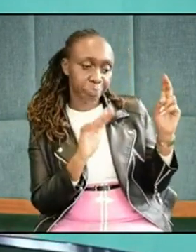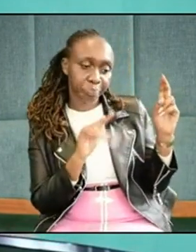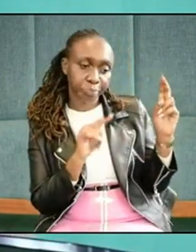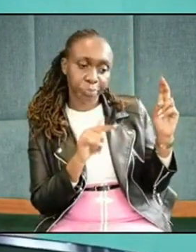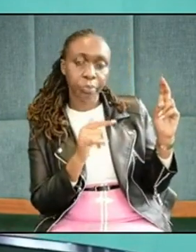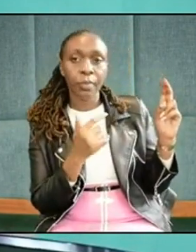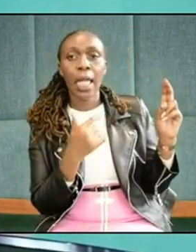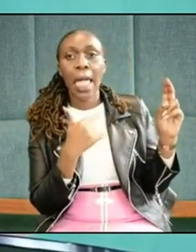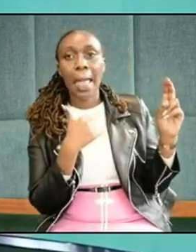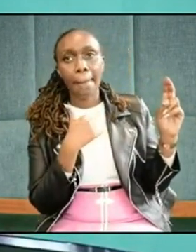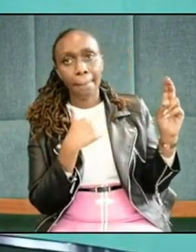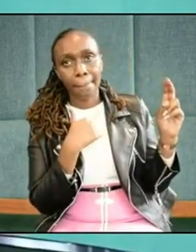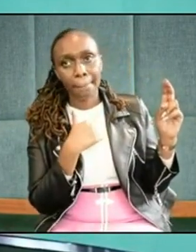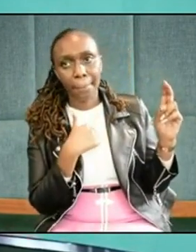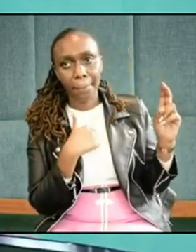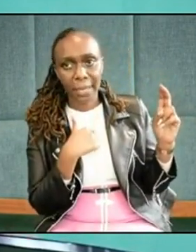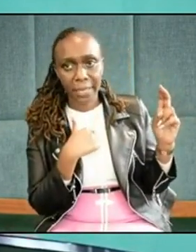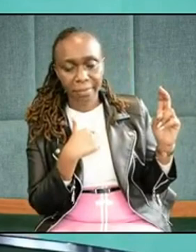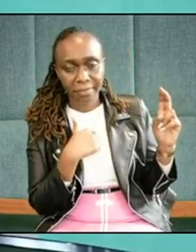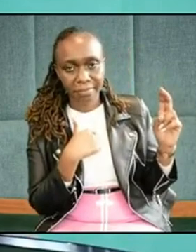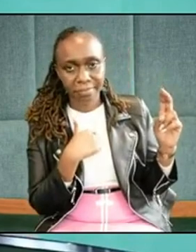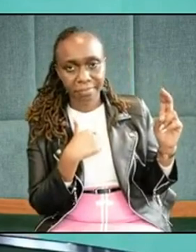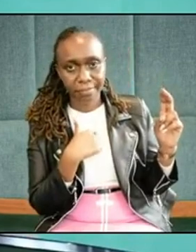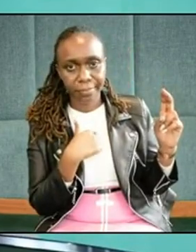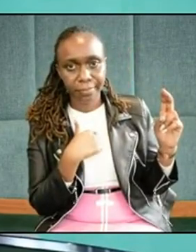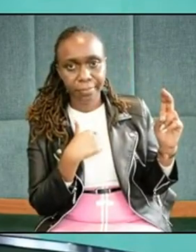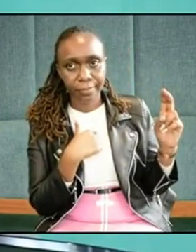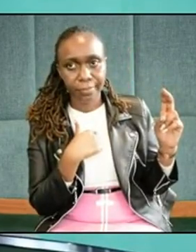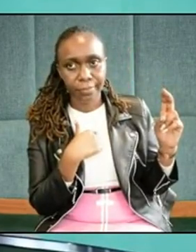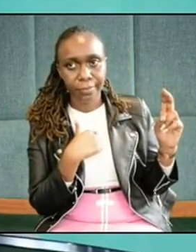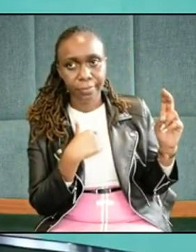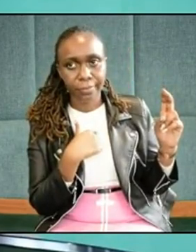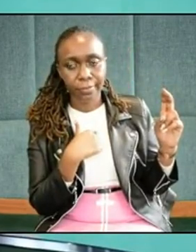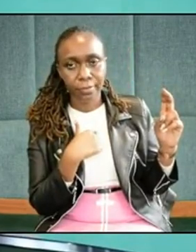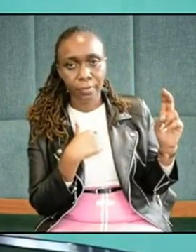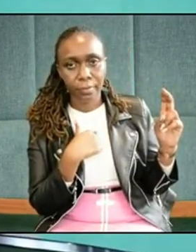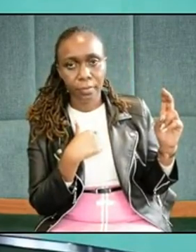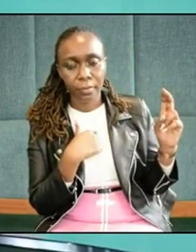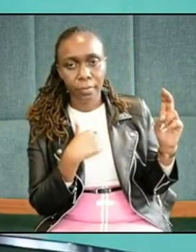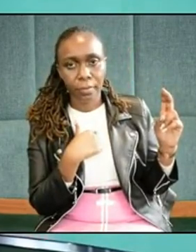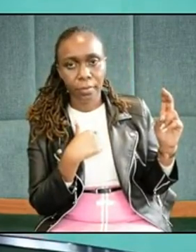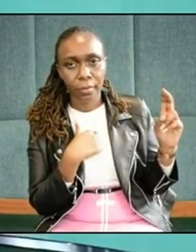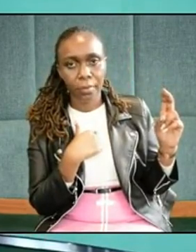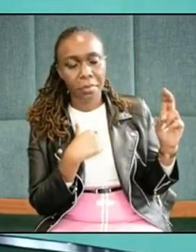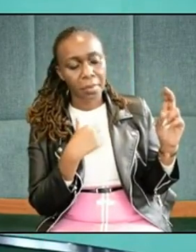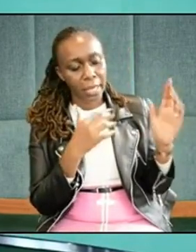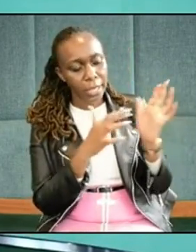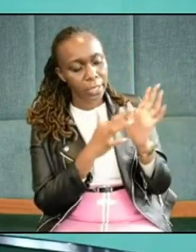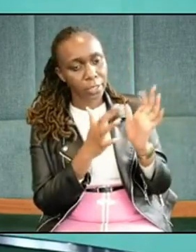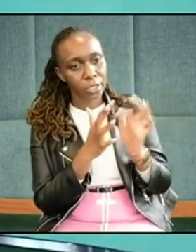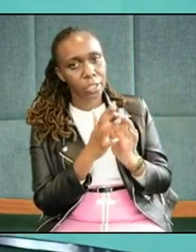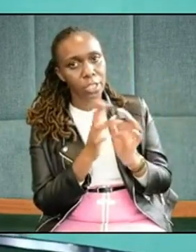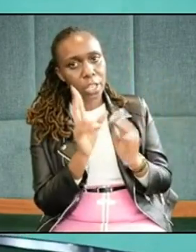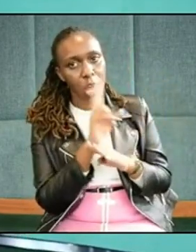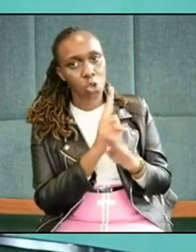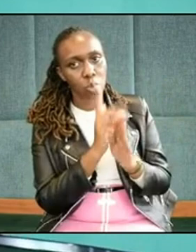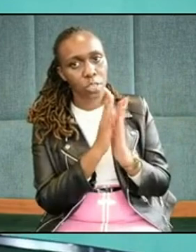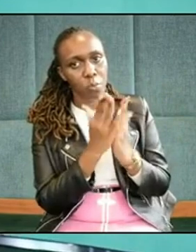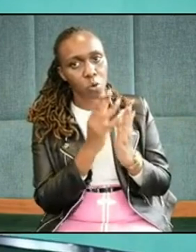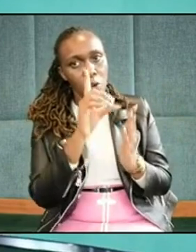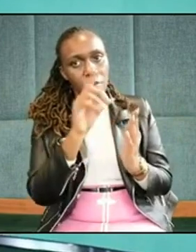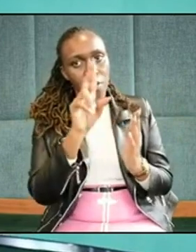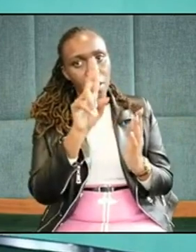to you the most powerful weapon against what? Against sinfulness. And he went to Deuteronomy chapter 8, verse